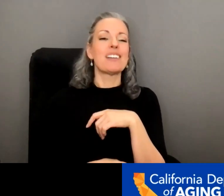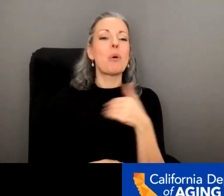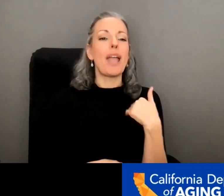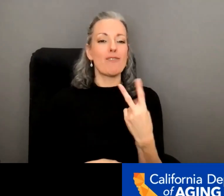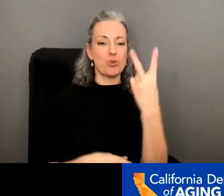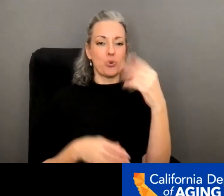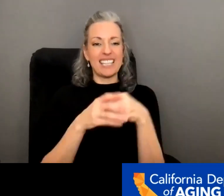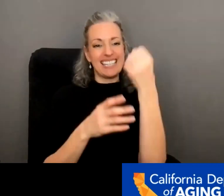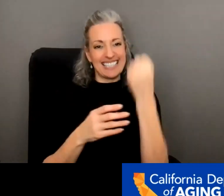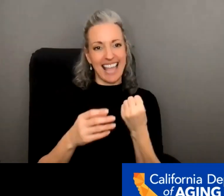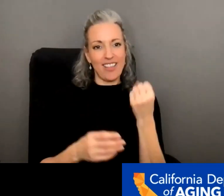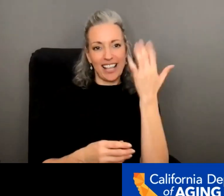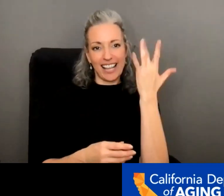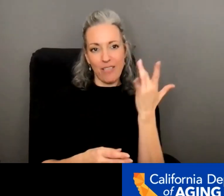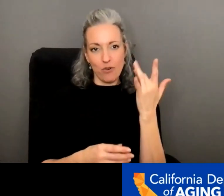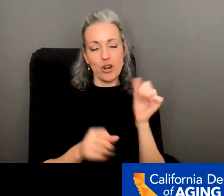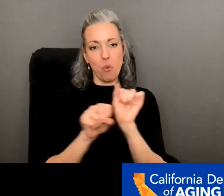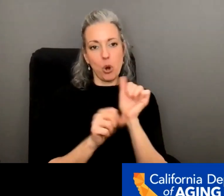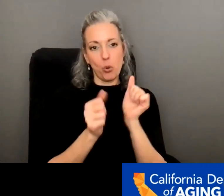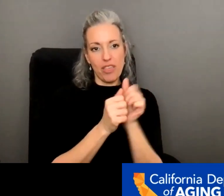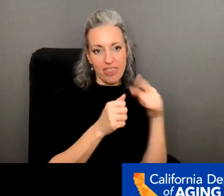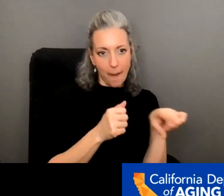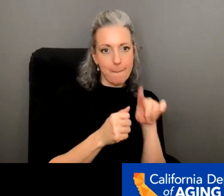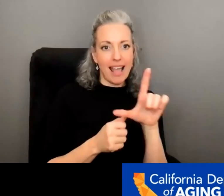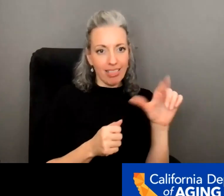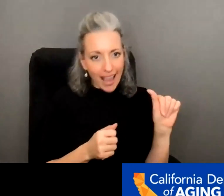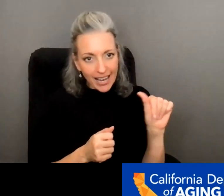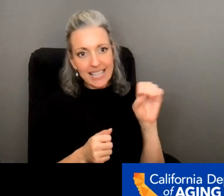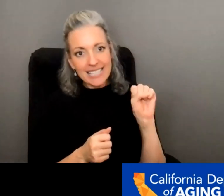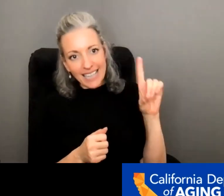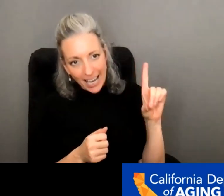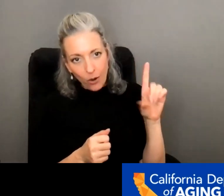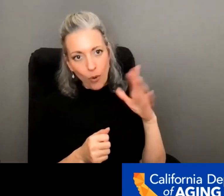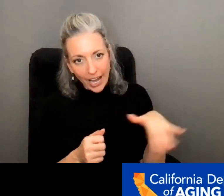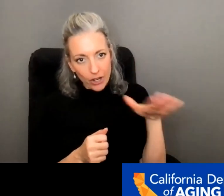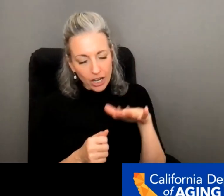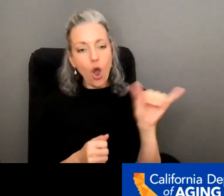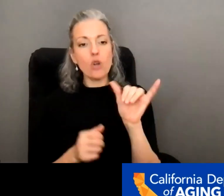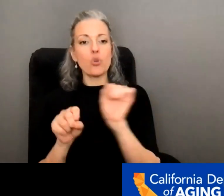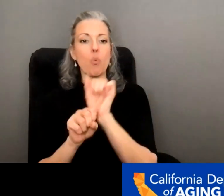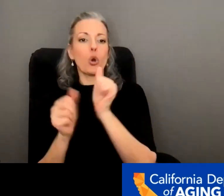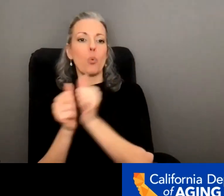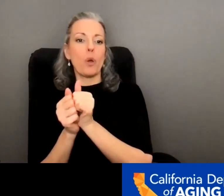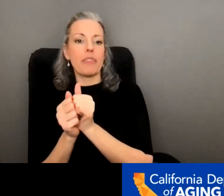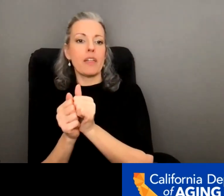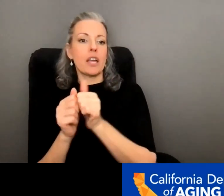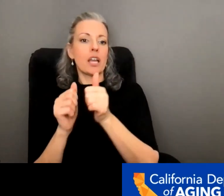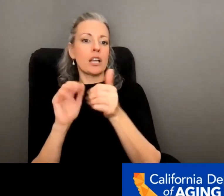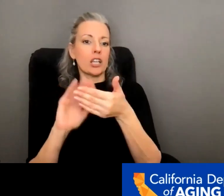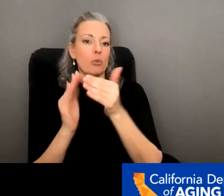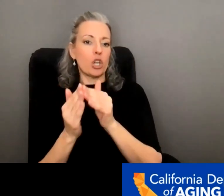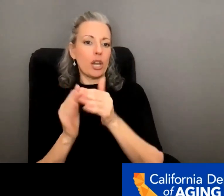very likely going to be working with, sort of in LA, in the San Diego area. We're also going to be working with community partners in the